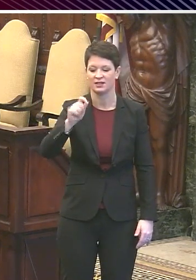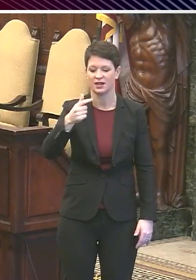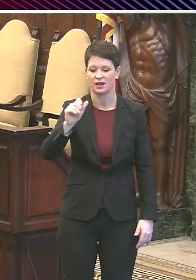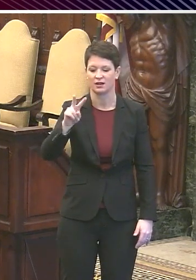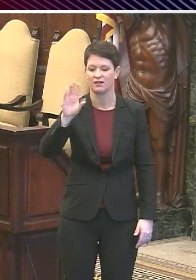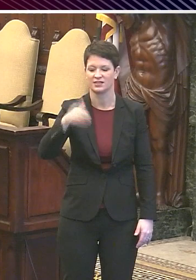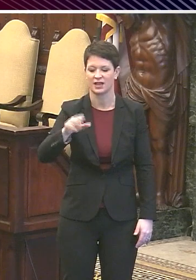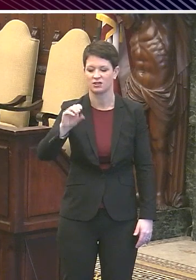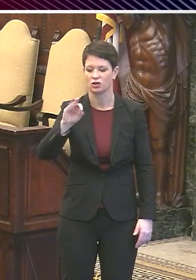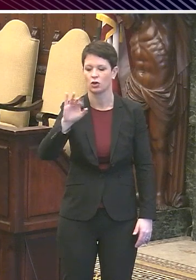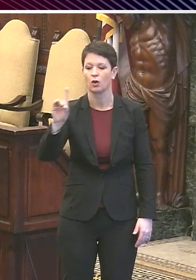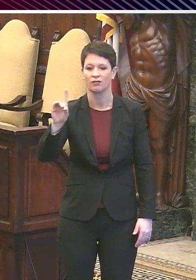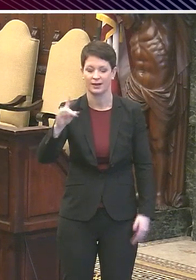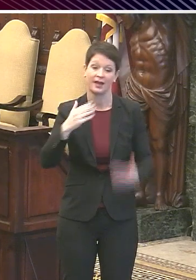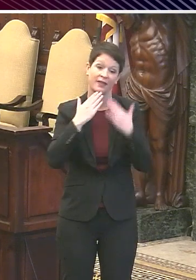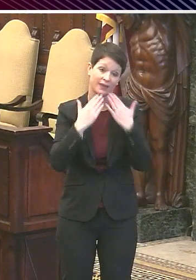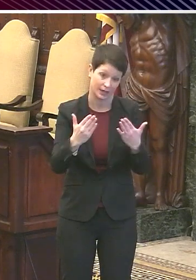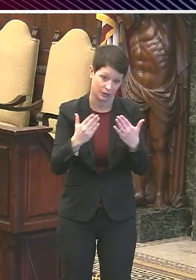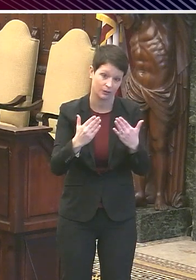www.phila.gov/COVID. Thanks.